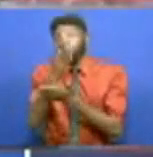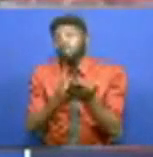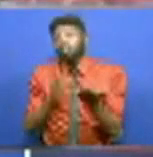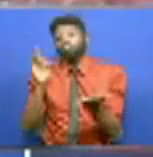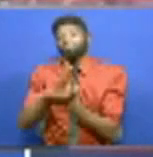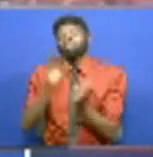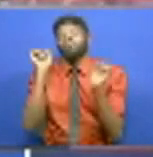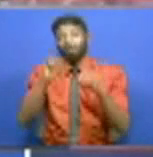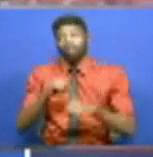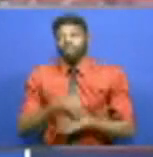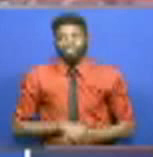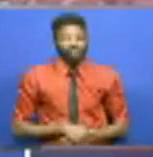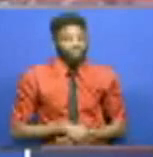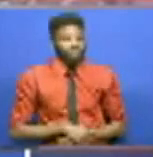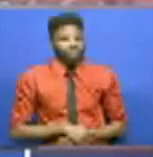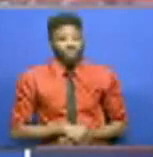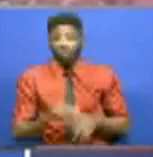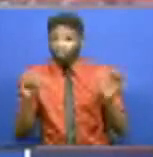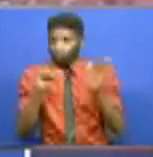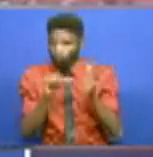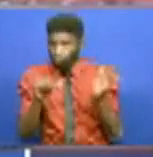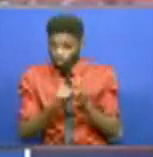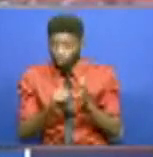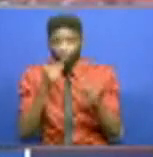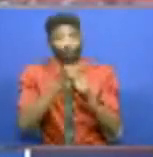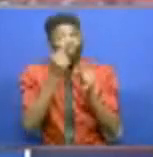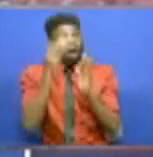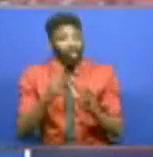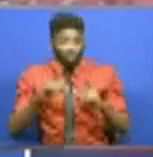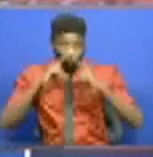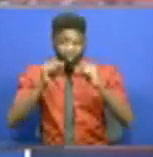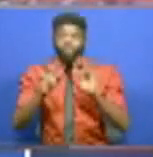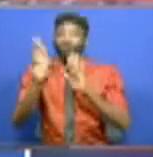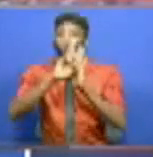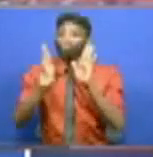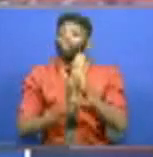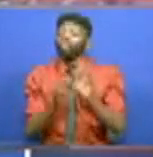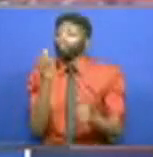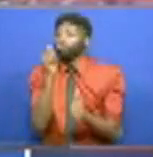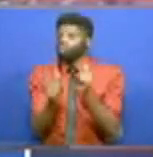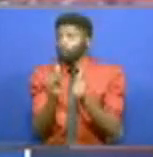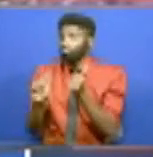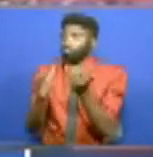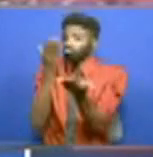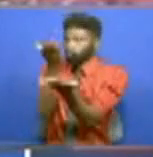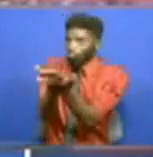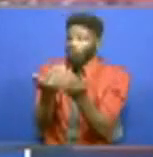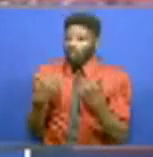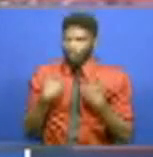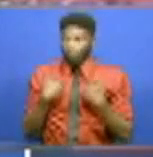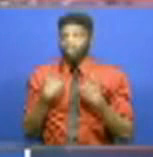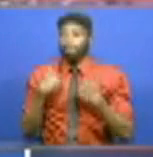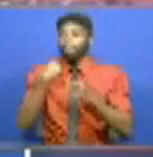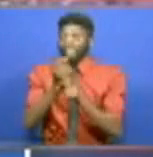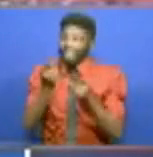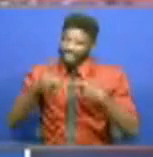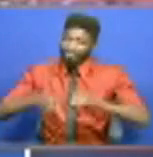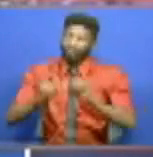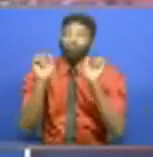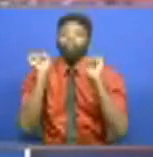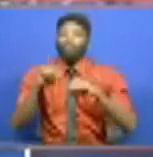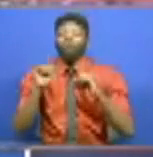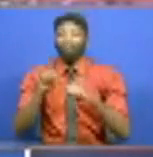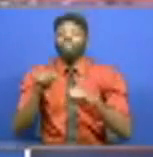major issue for the employees is that the regulations presented put them in a situation where there would be